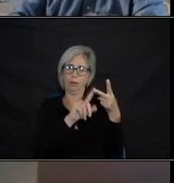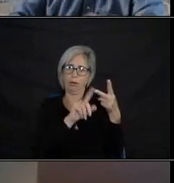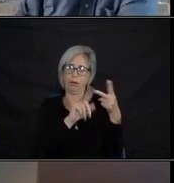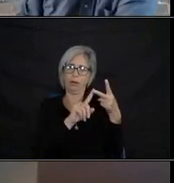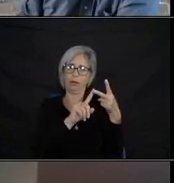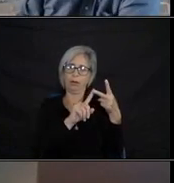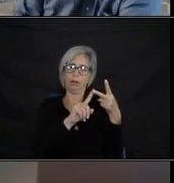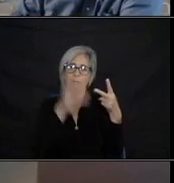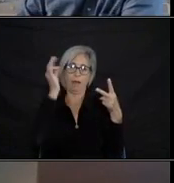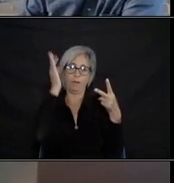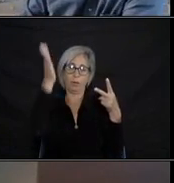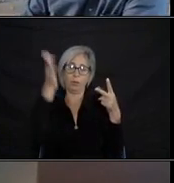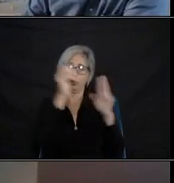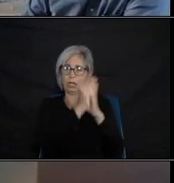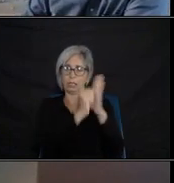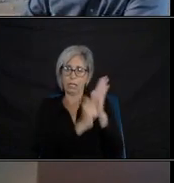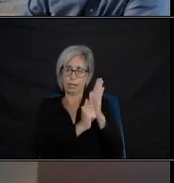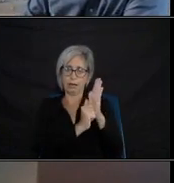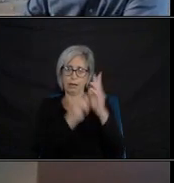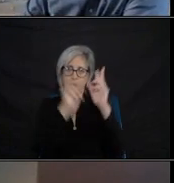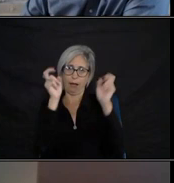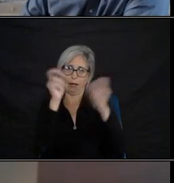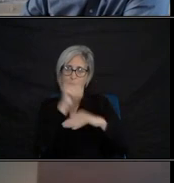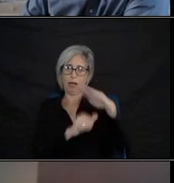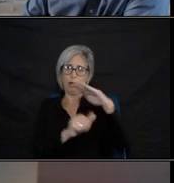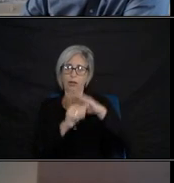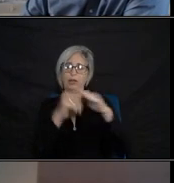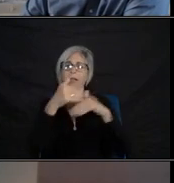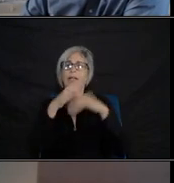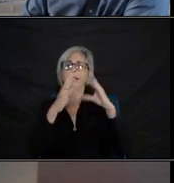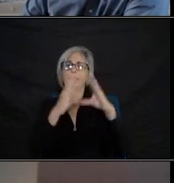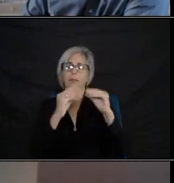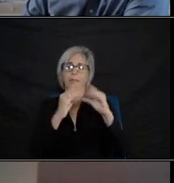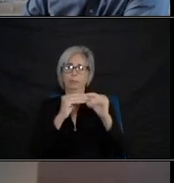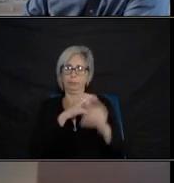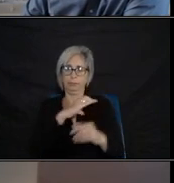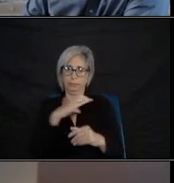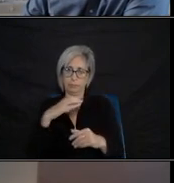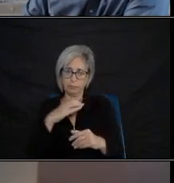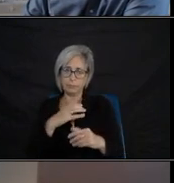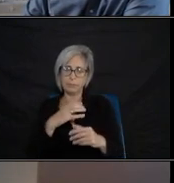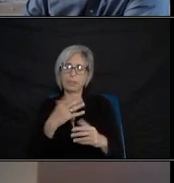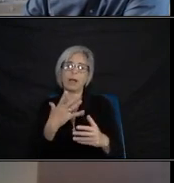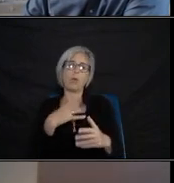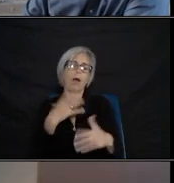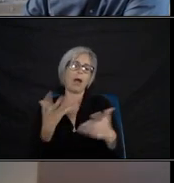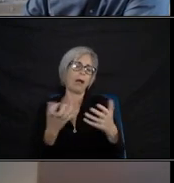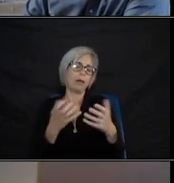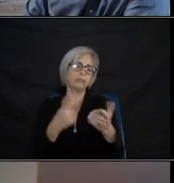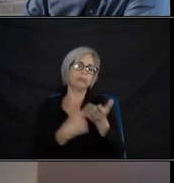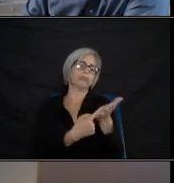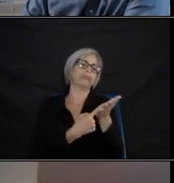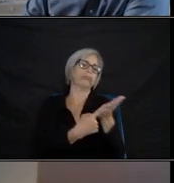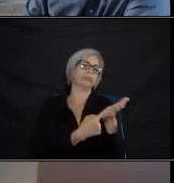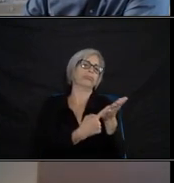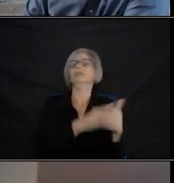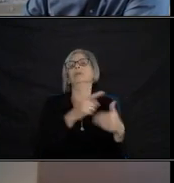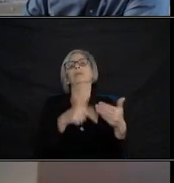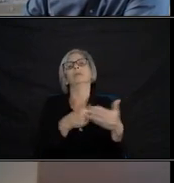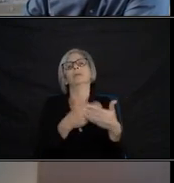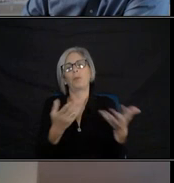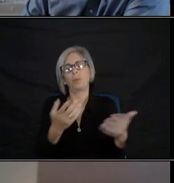under future agenda, so for our next commission meeting, I'd like to have a discussion about